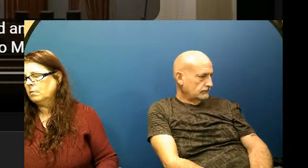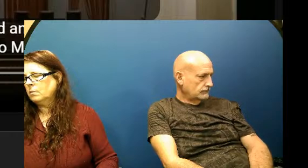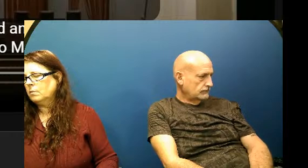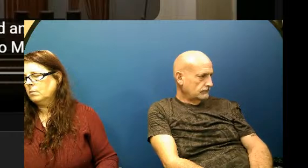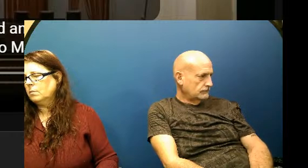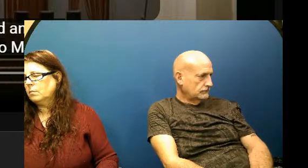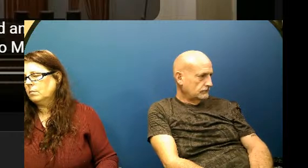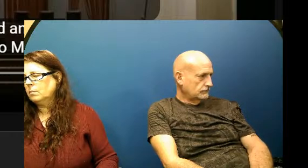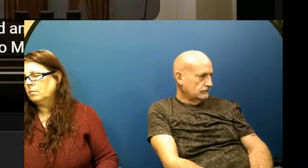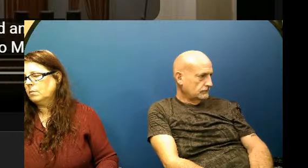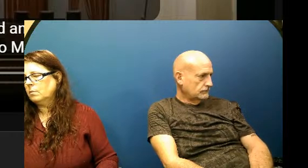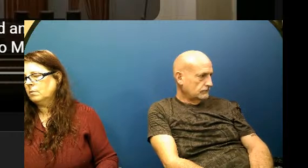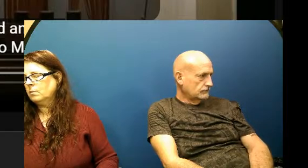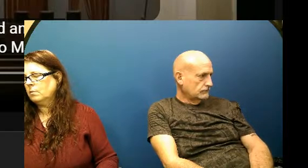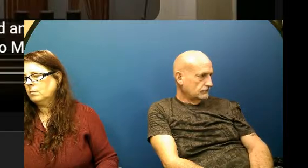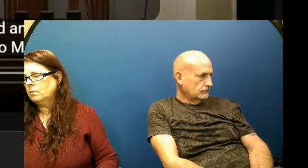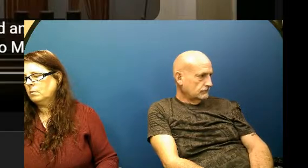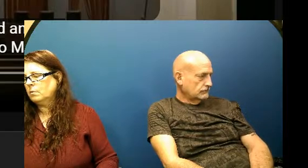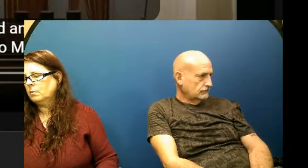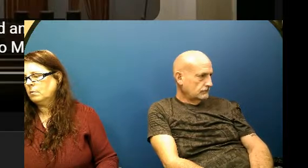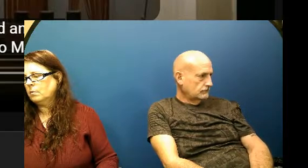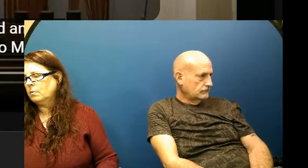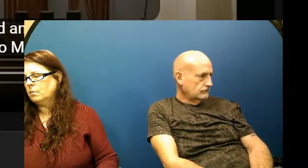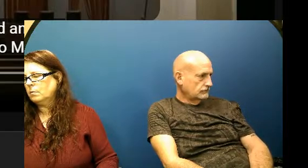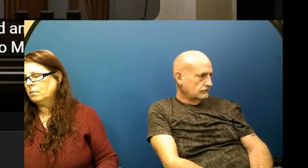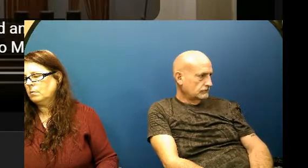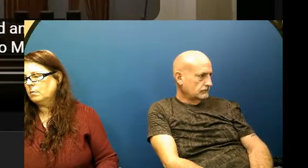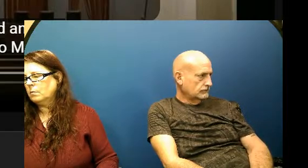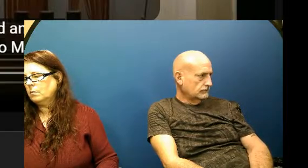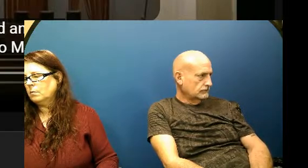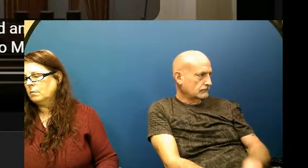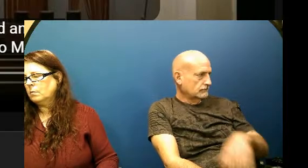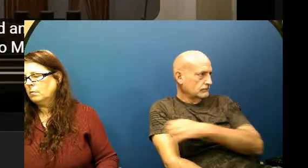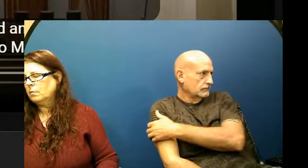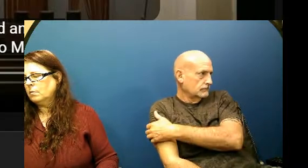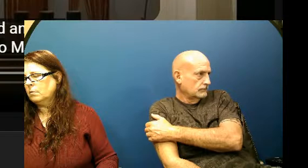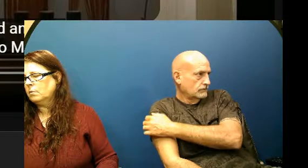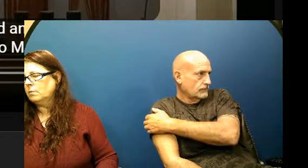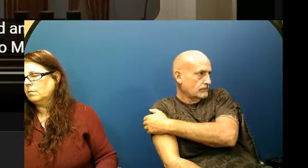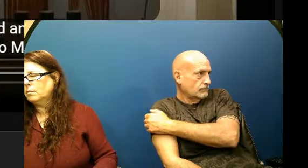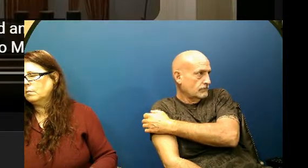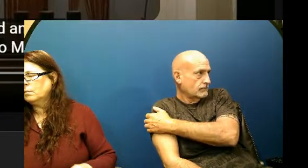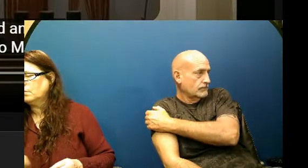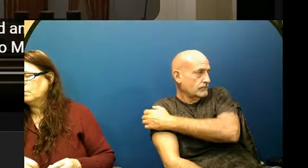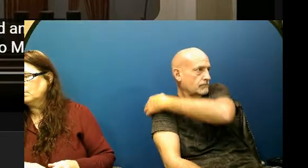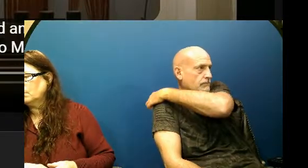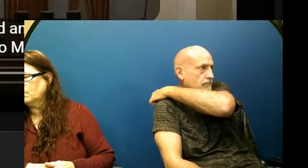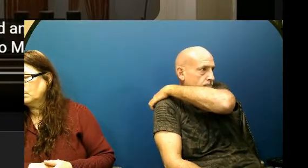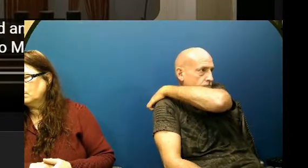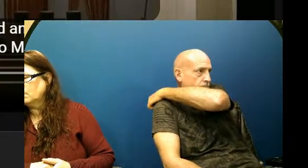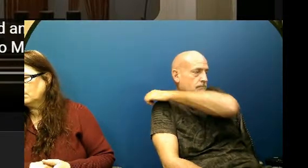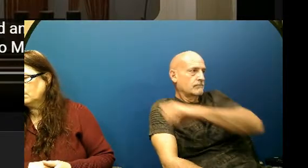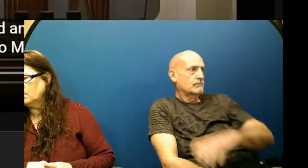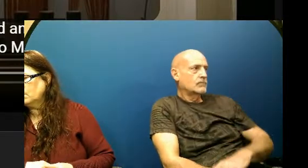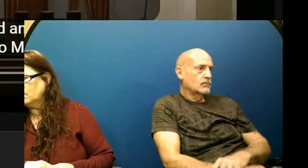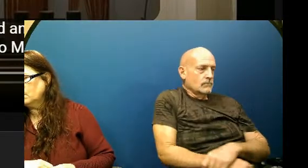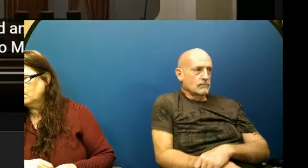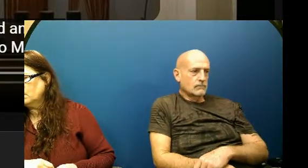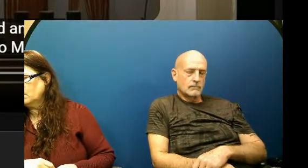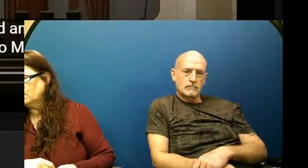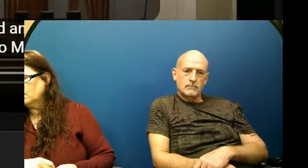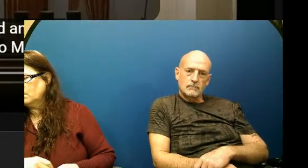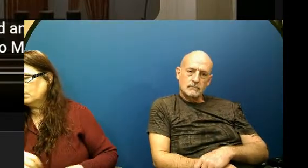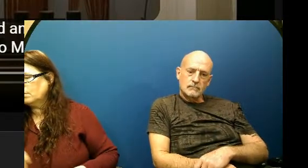making, I think, a narrower argument. Well, then I think that you're I think you've just given your thing away, because